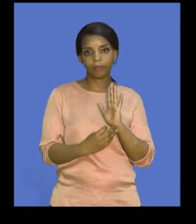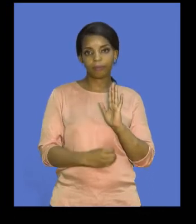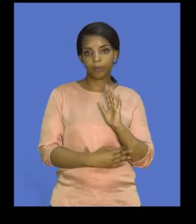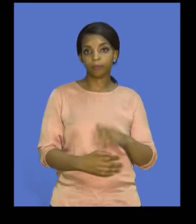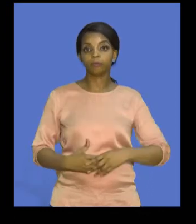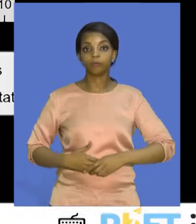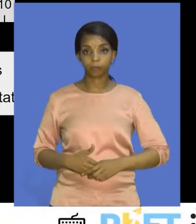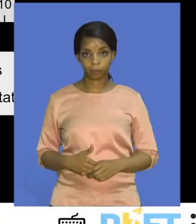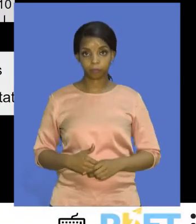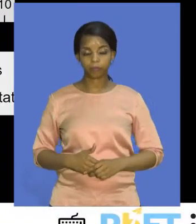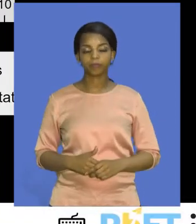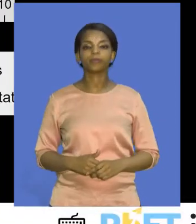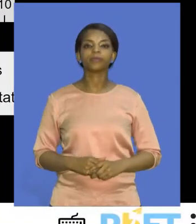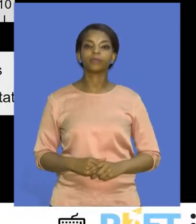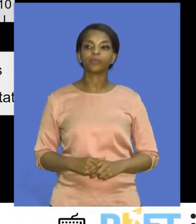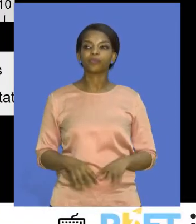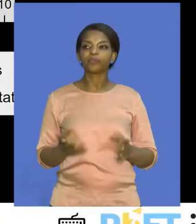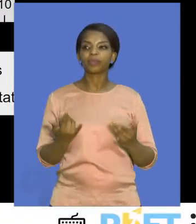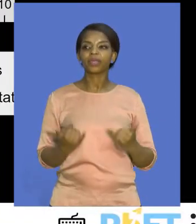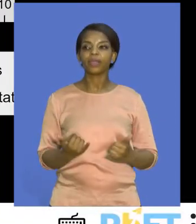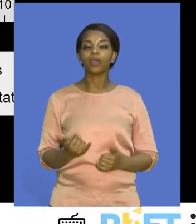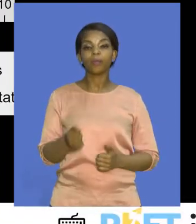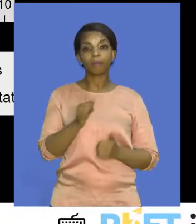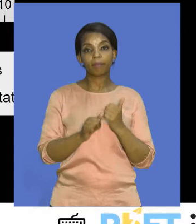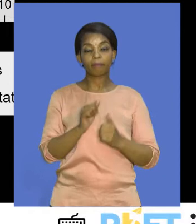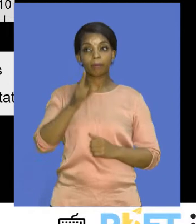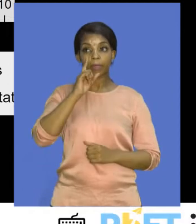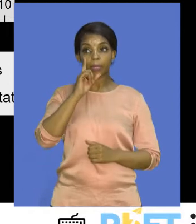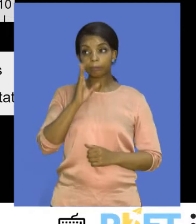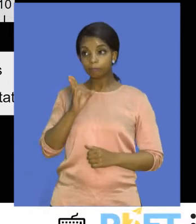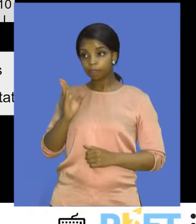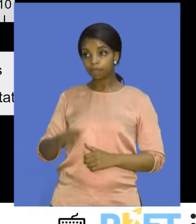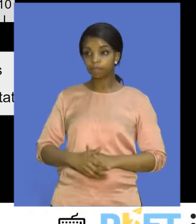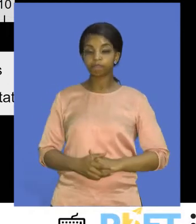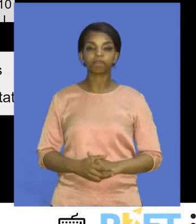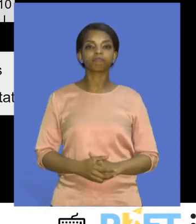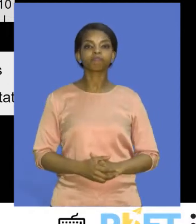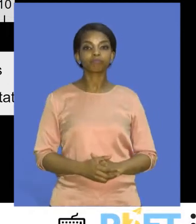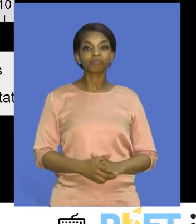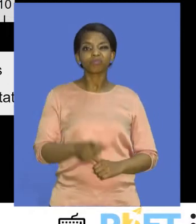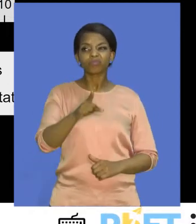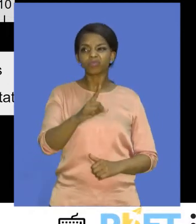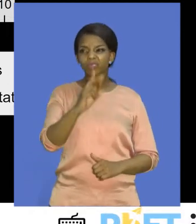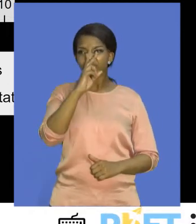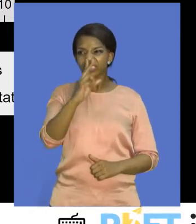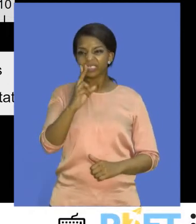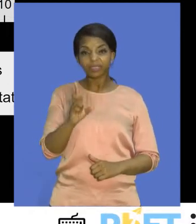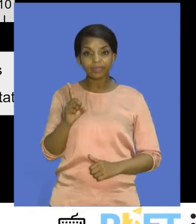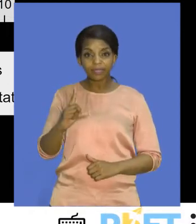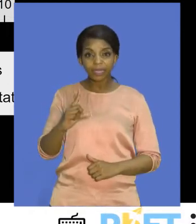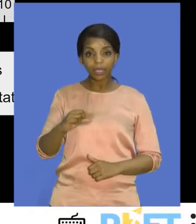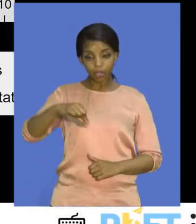straight to our simulation, right? So this is our simulation. You can see the Q1 is -1,